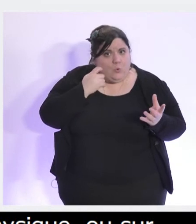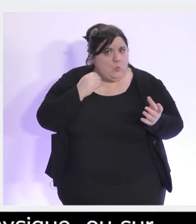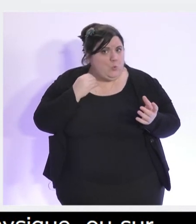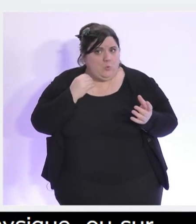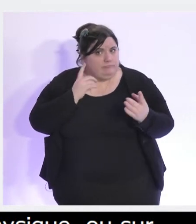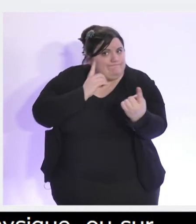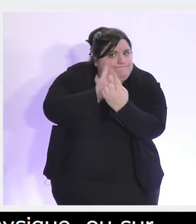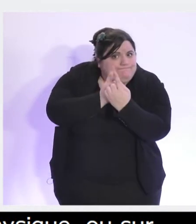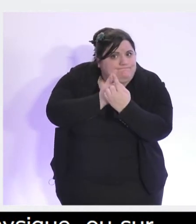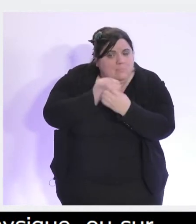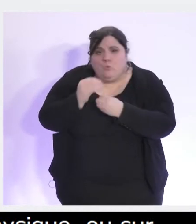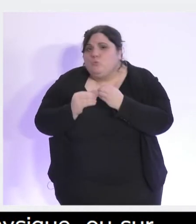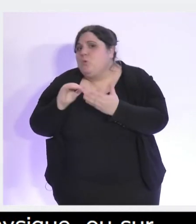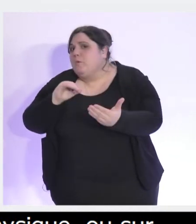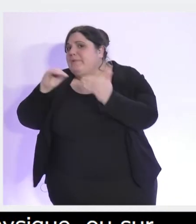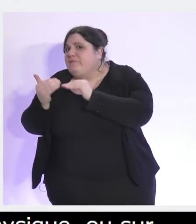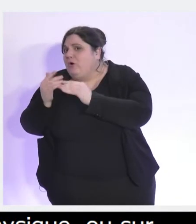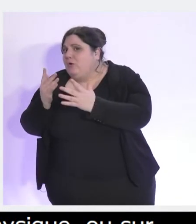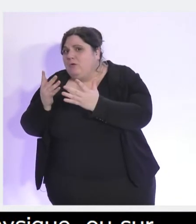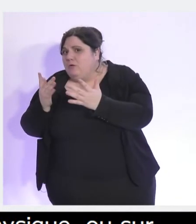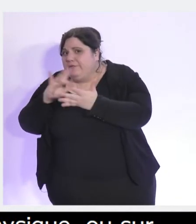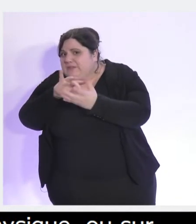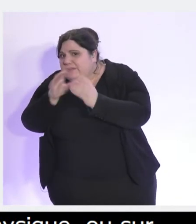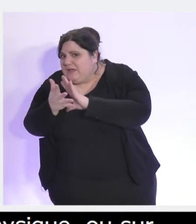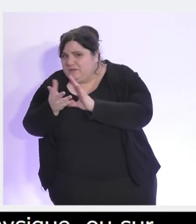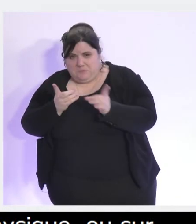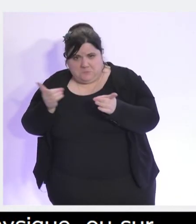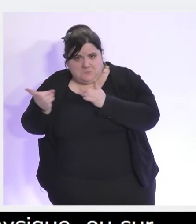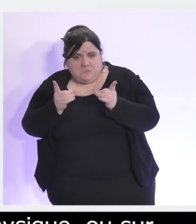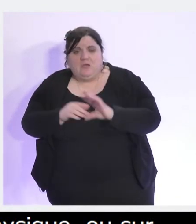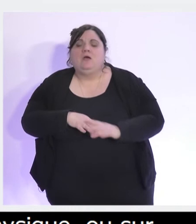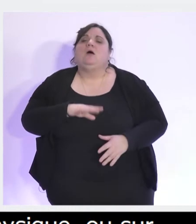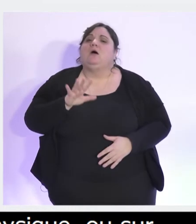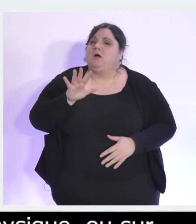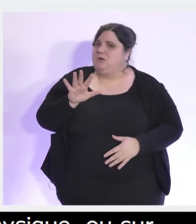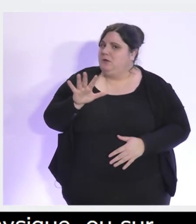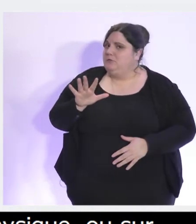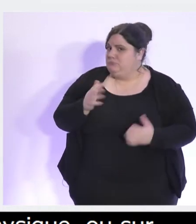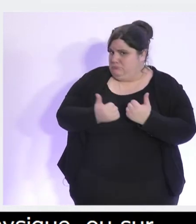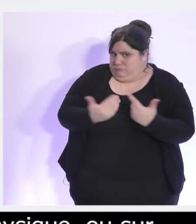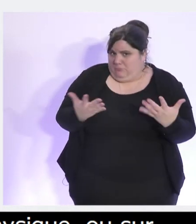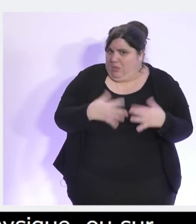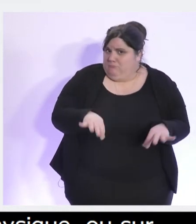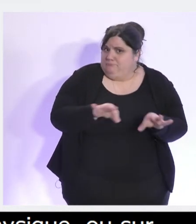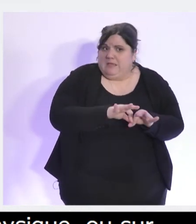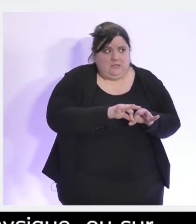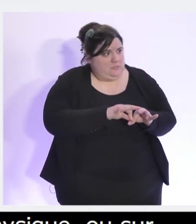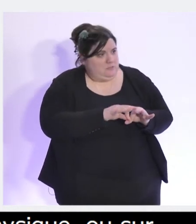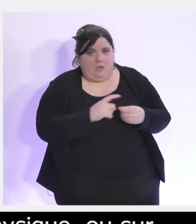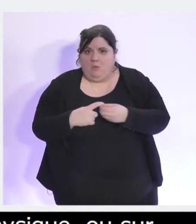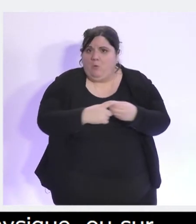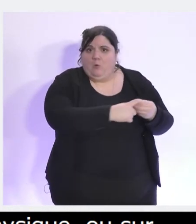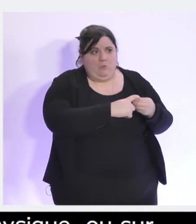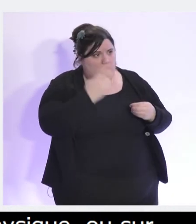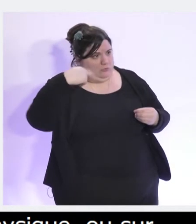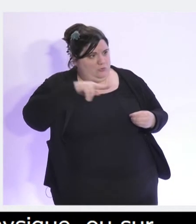physical place, or will it be a digital platform? Of all of the EU member states together. D'accord. c'est une